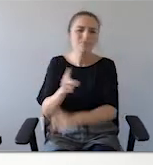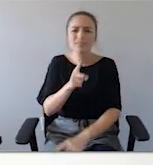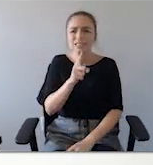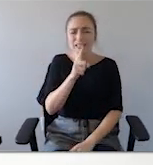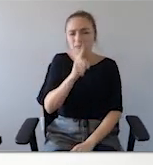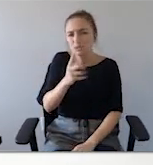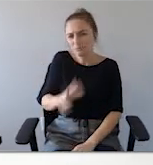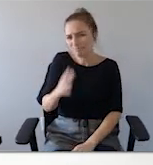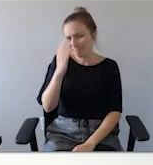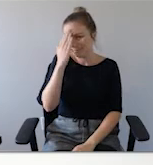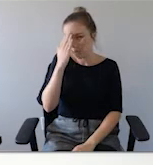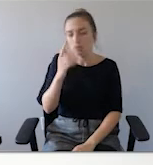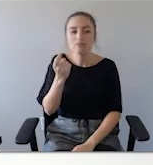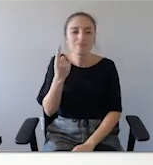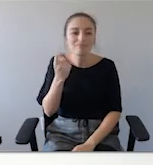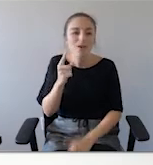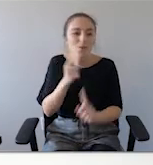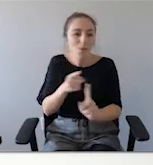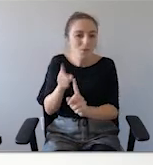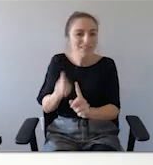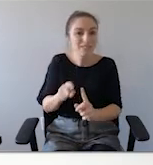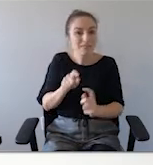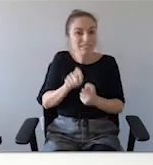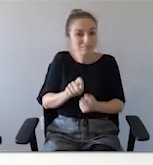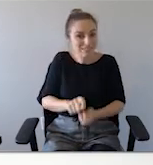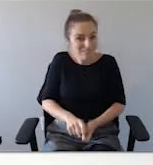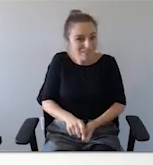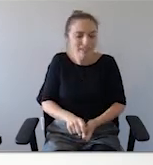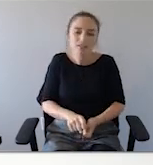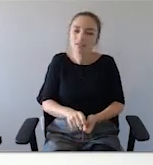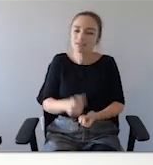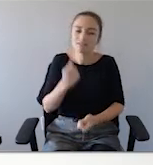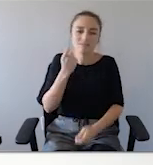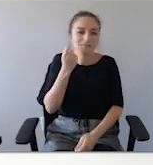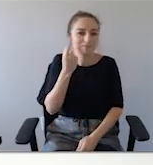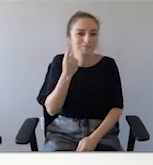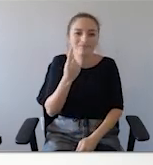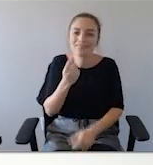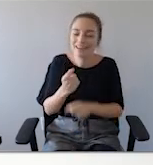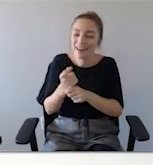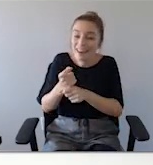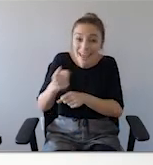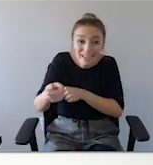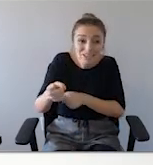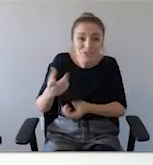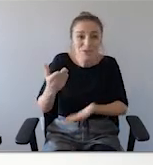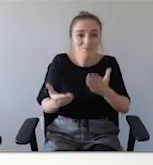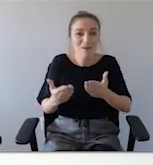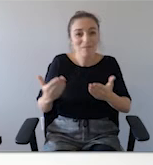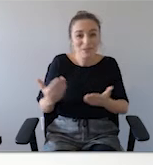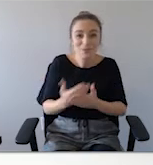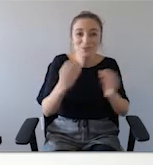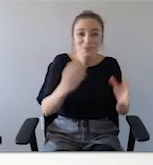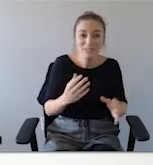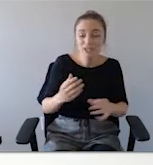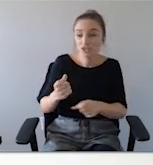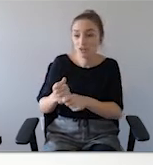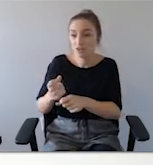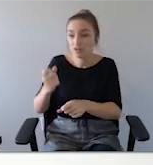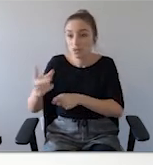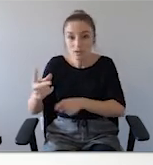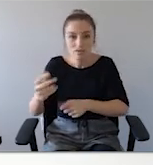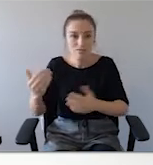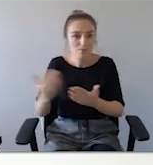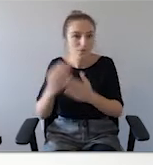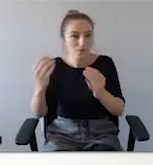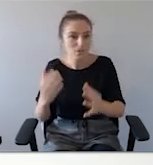specific, because remember, you're going to be changing. Most of you are going to have new teachers next year, and then you're going to have new teachers, and you're going to have new teachers.